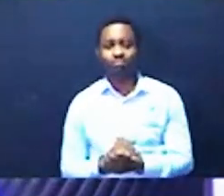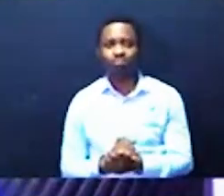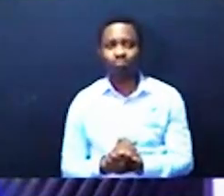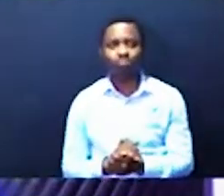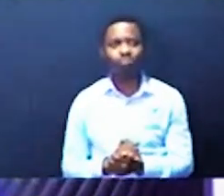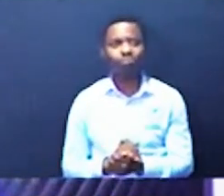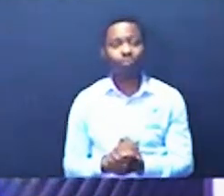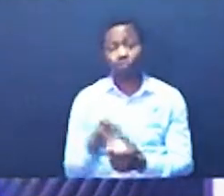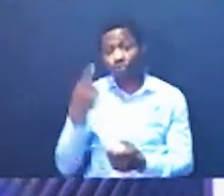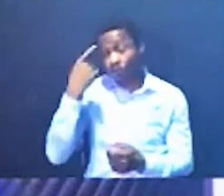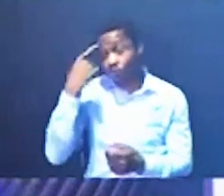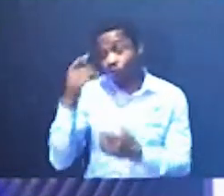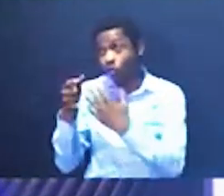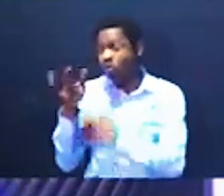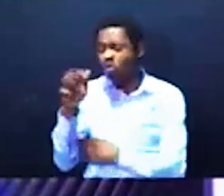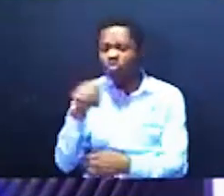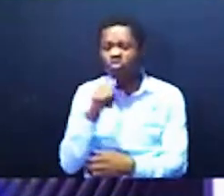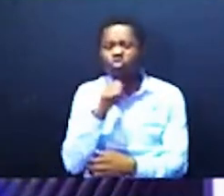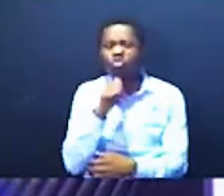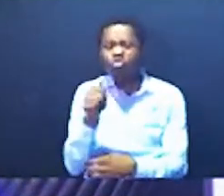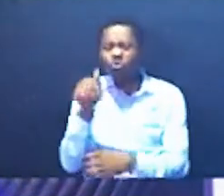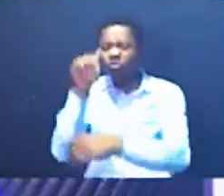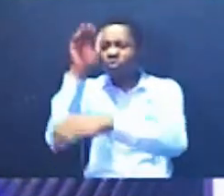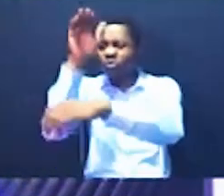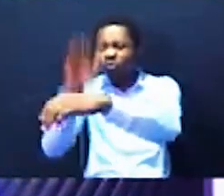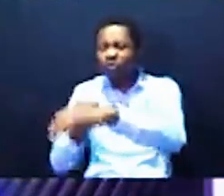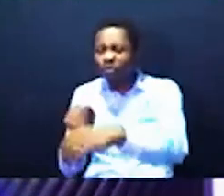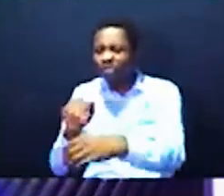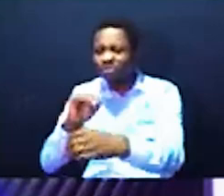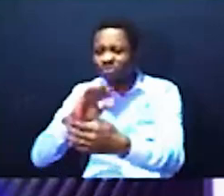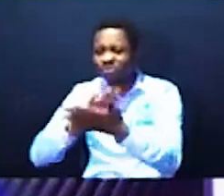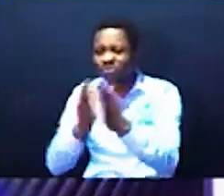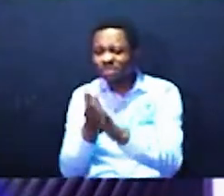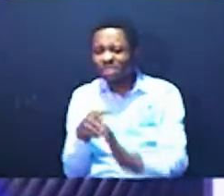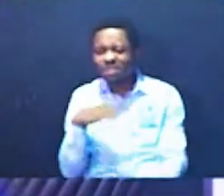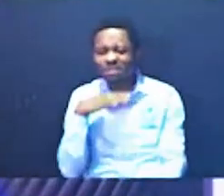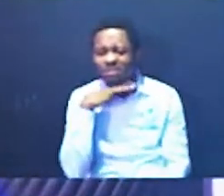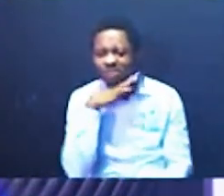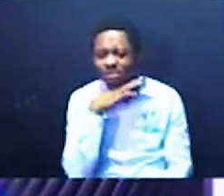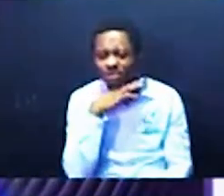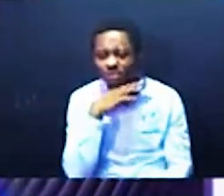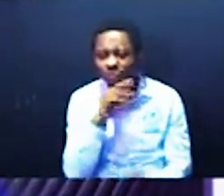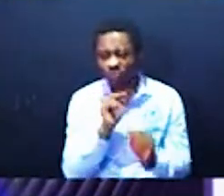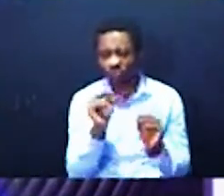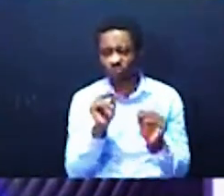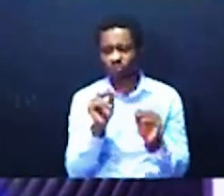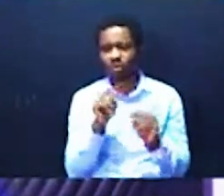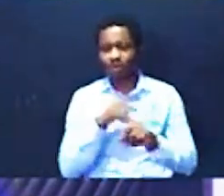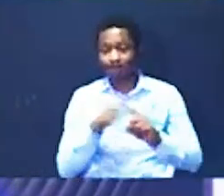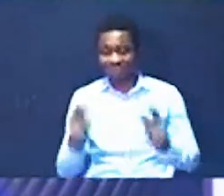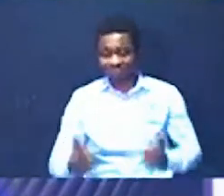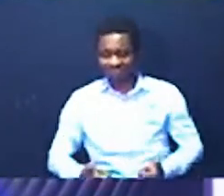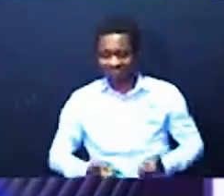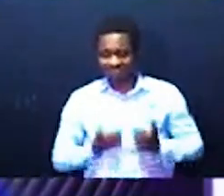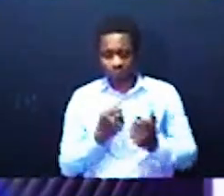For God did not call us to be impure, but to live a holy